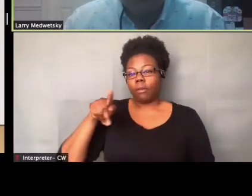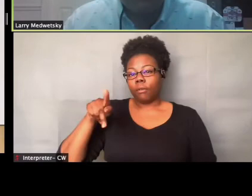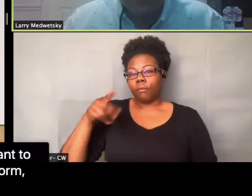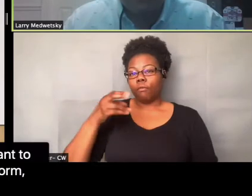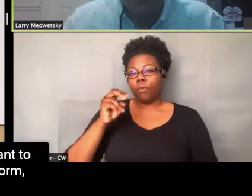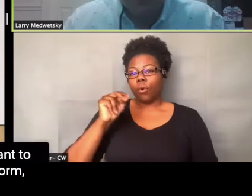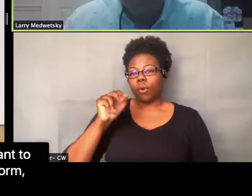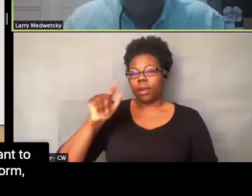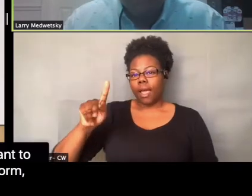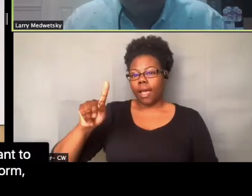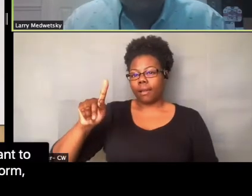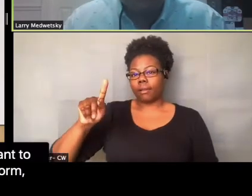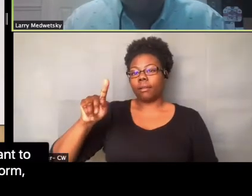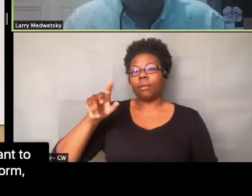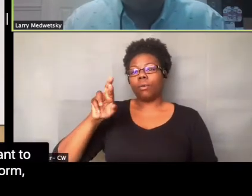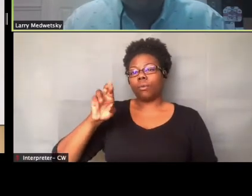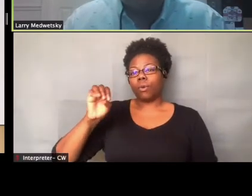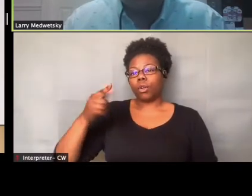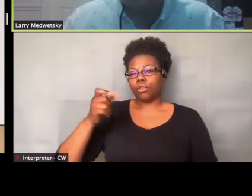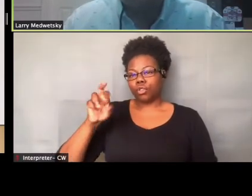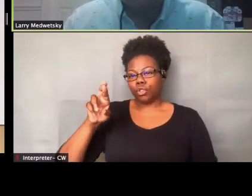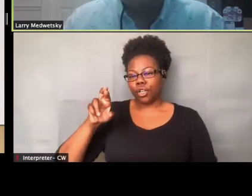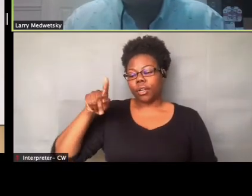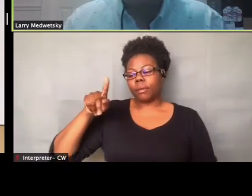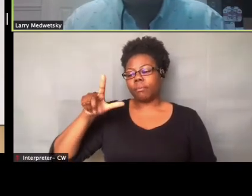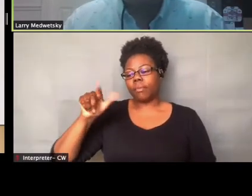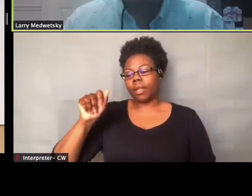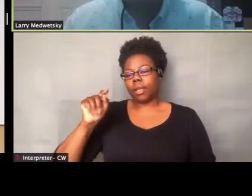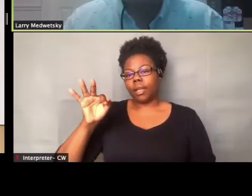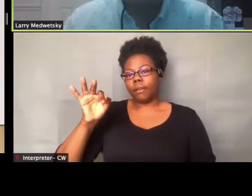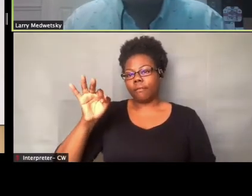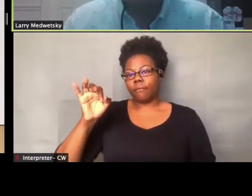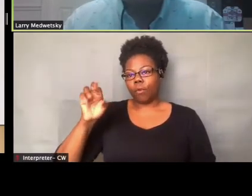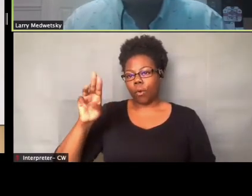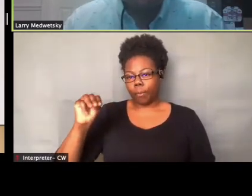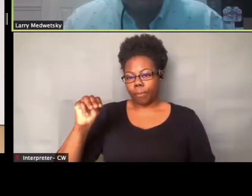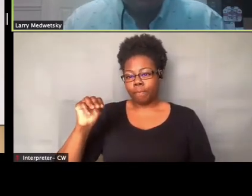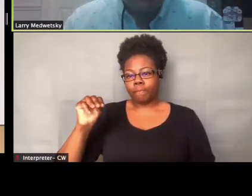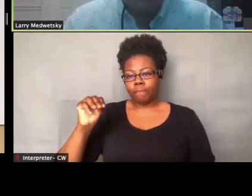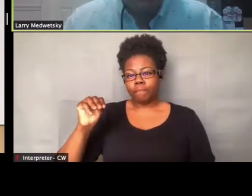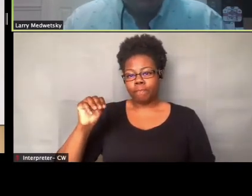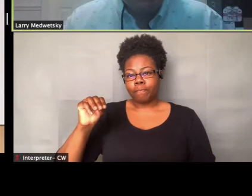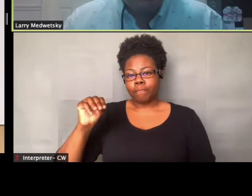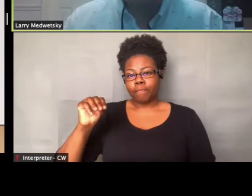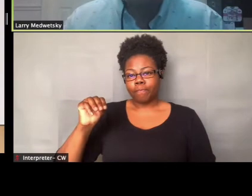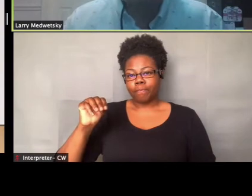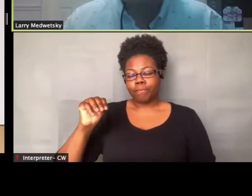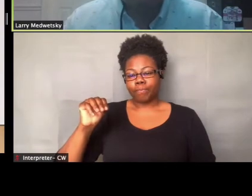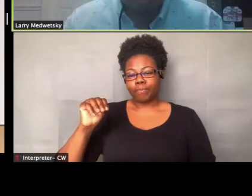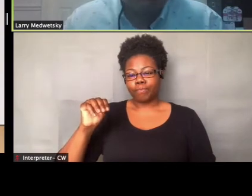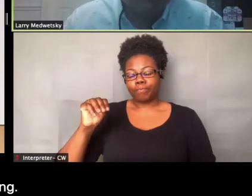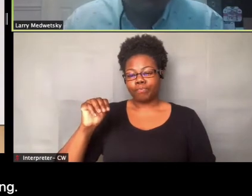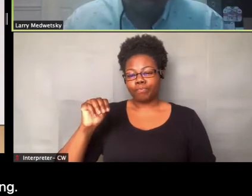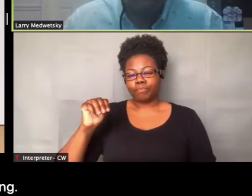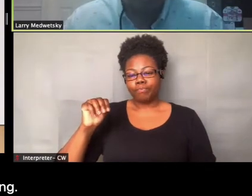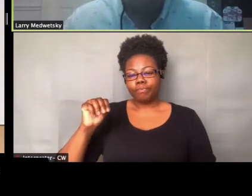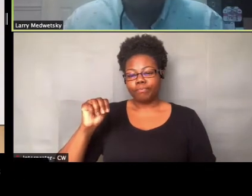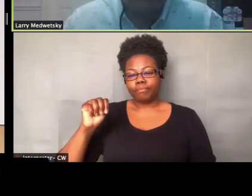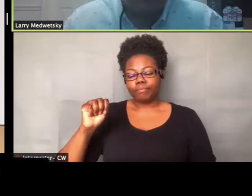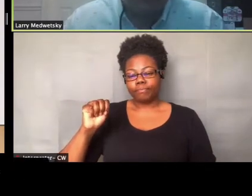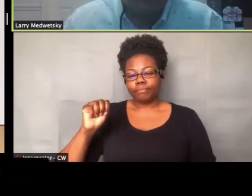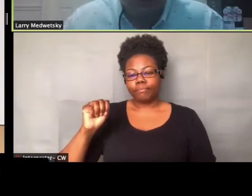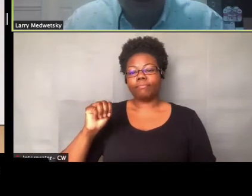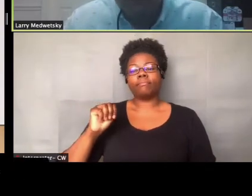plug Phonak, but they, in terms of accessories and hearing system technology, they've